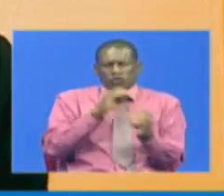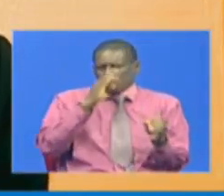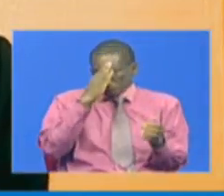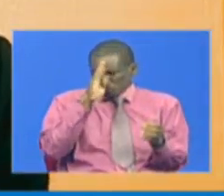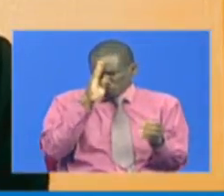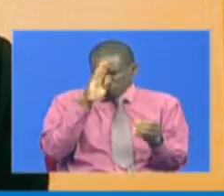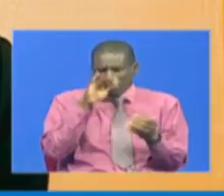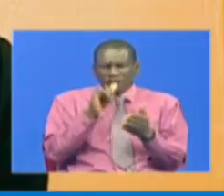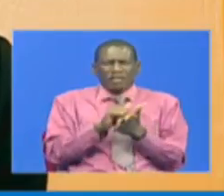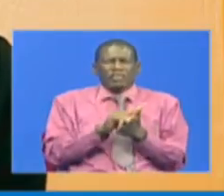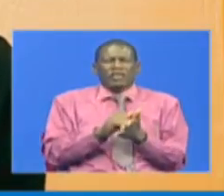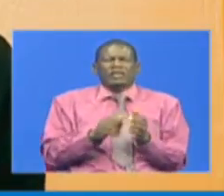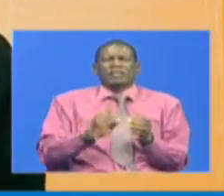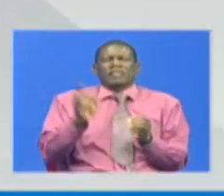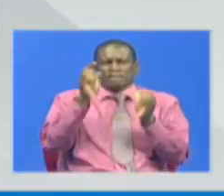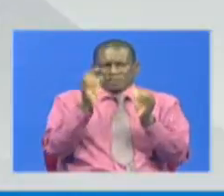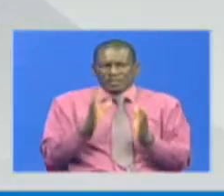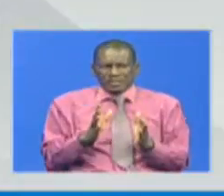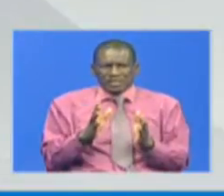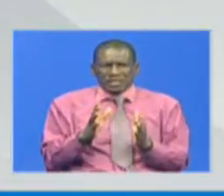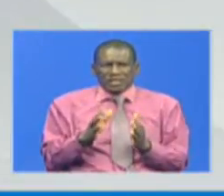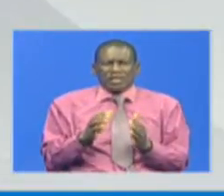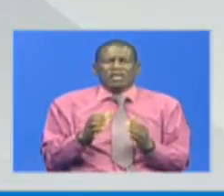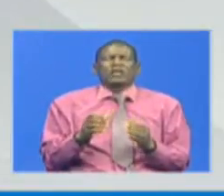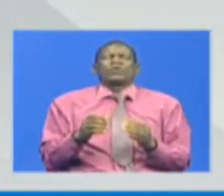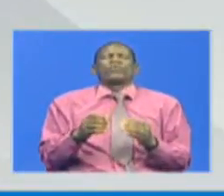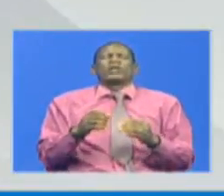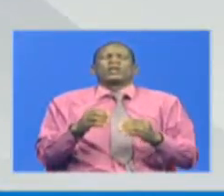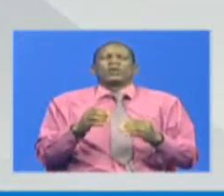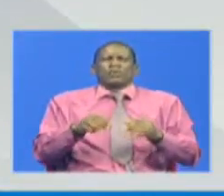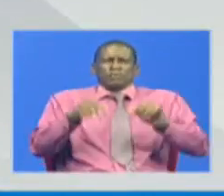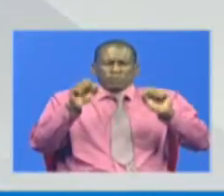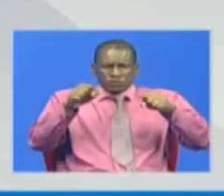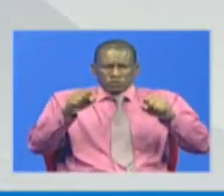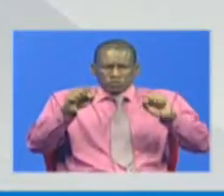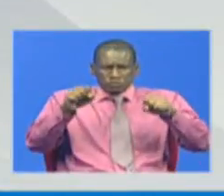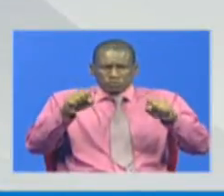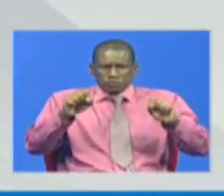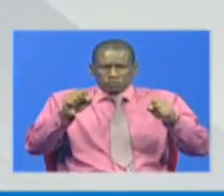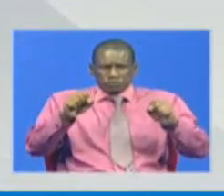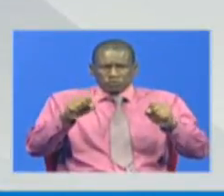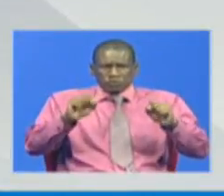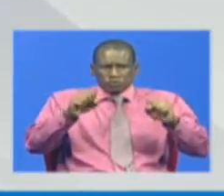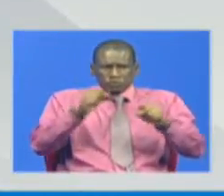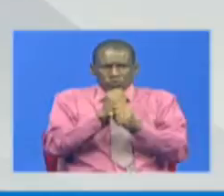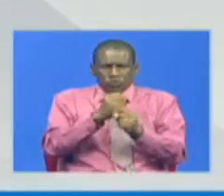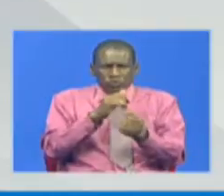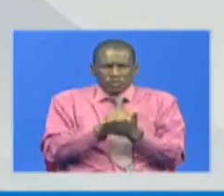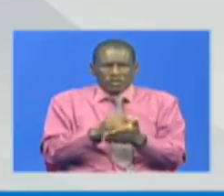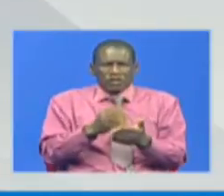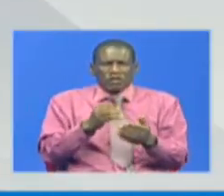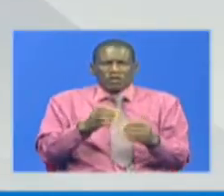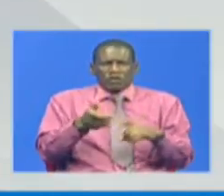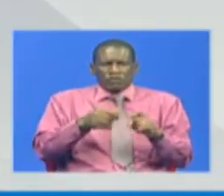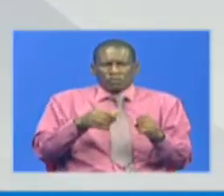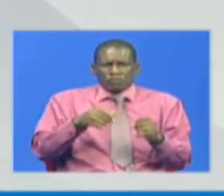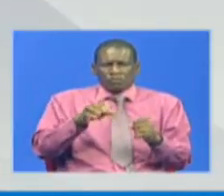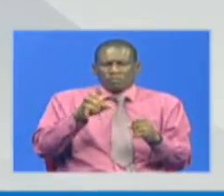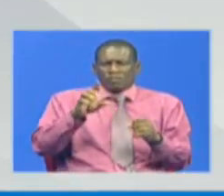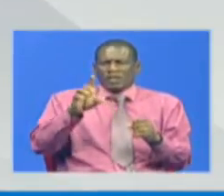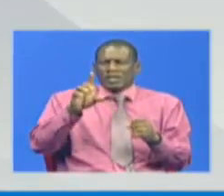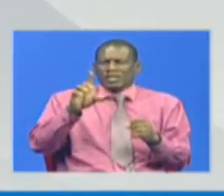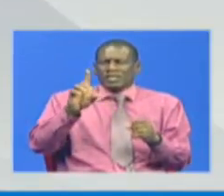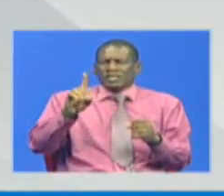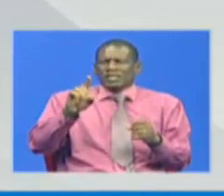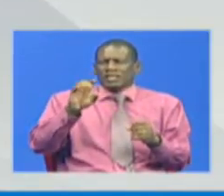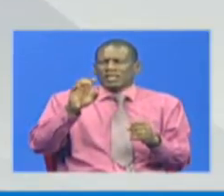with CSS like Betty, we would be we are very capable of doing that. Thank from you. A Diamond Trust Bank point